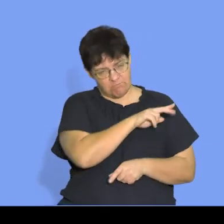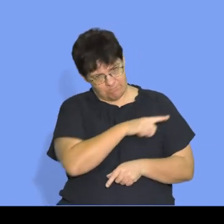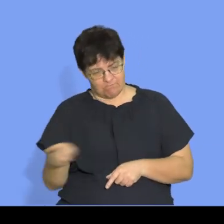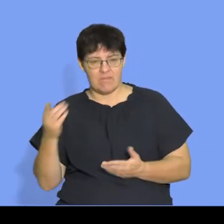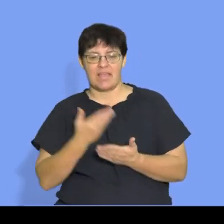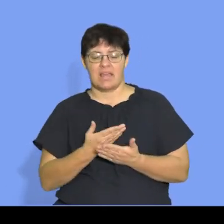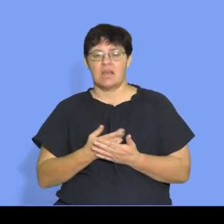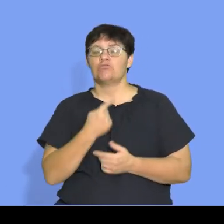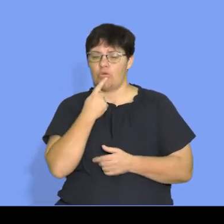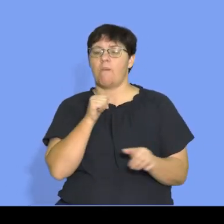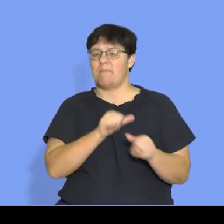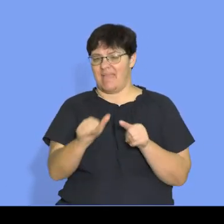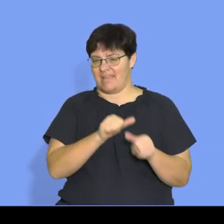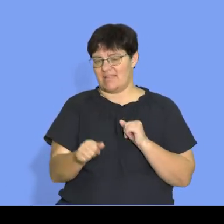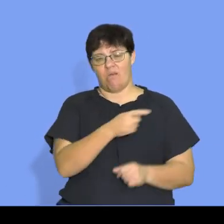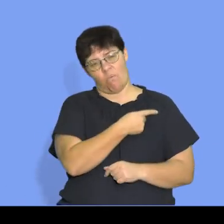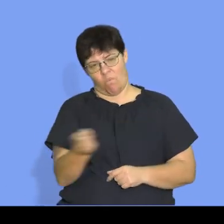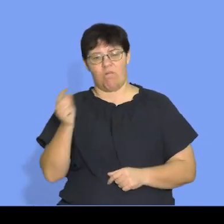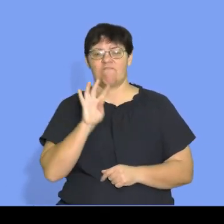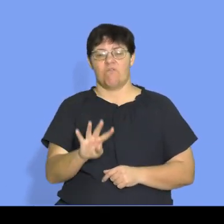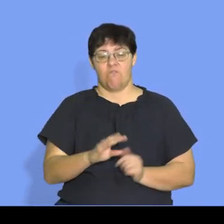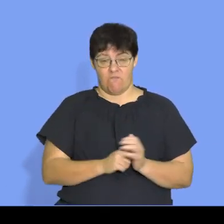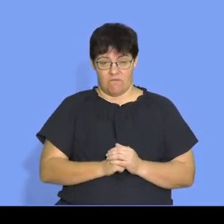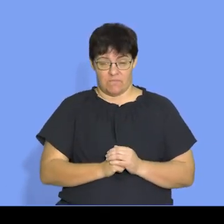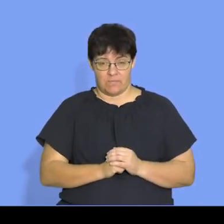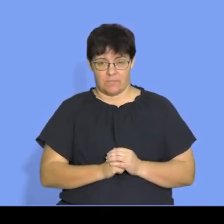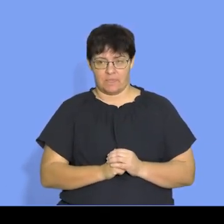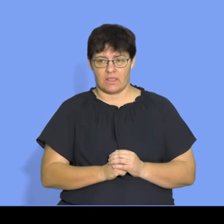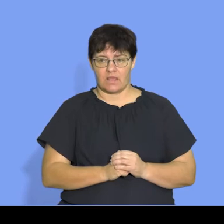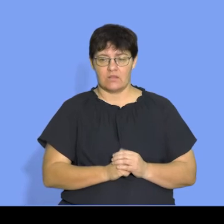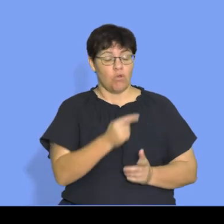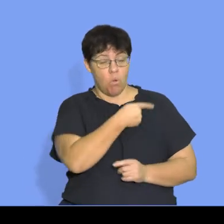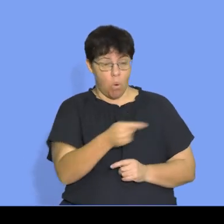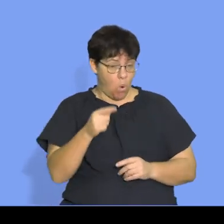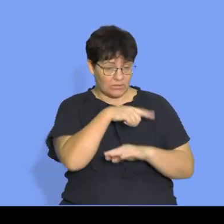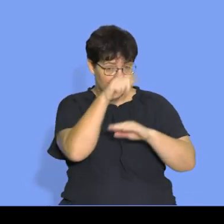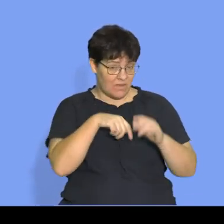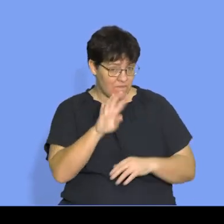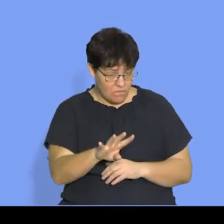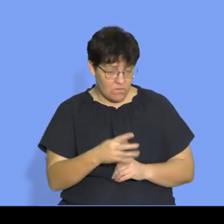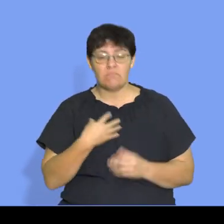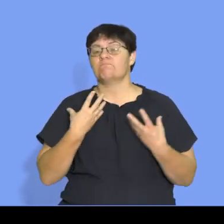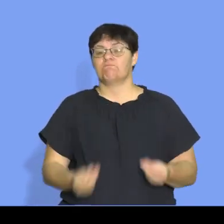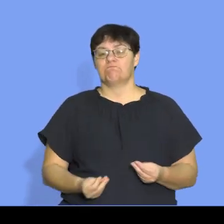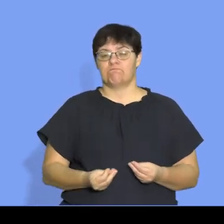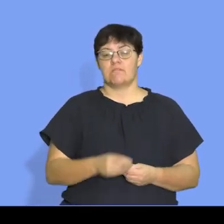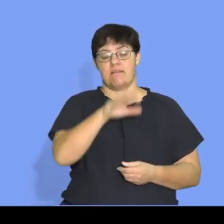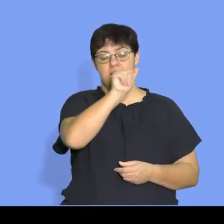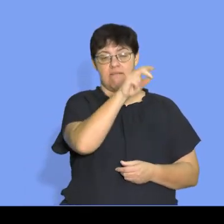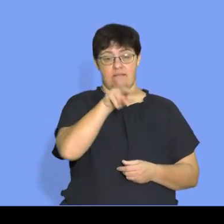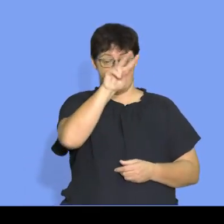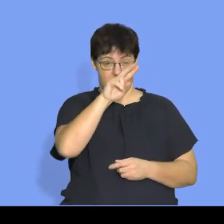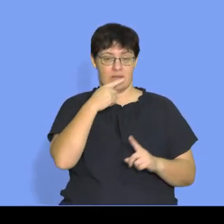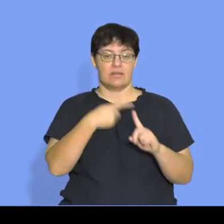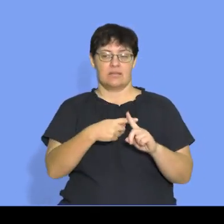them. So I will divide everything by 4, right? If I divide everything by 4, I will have a squared